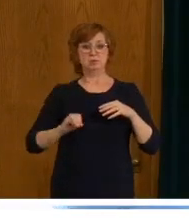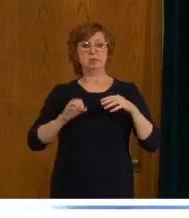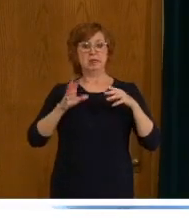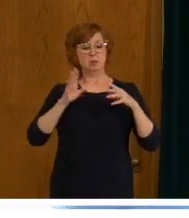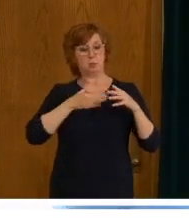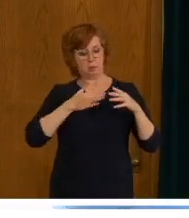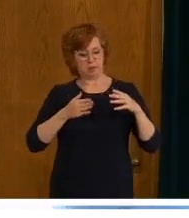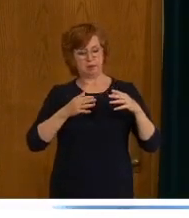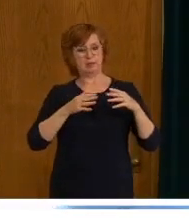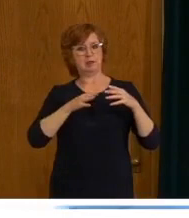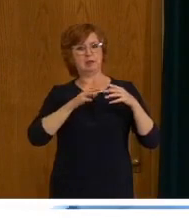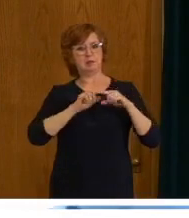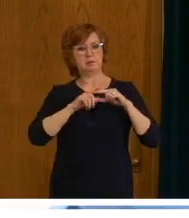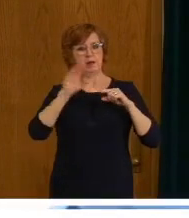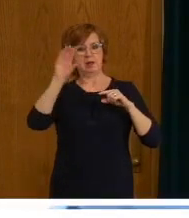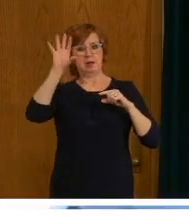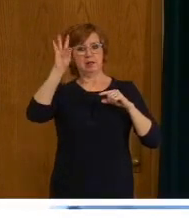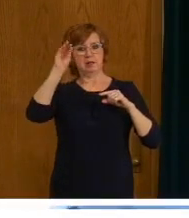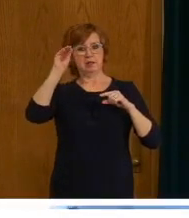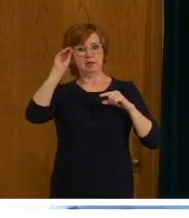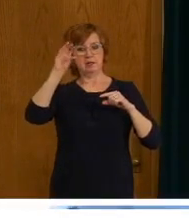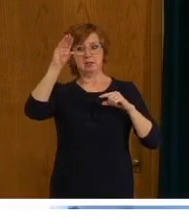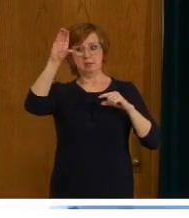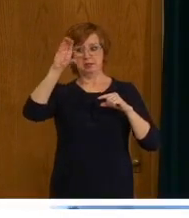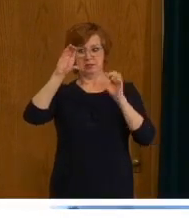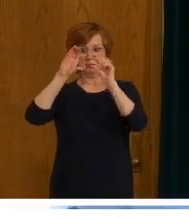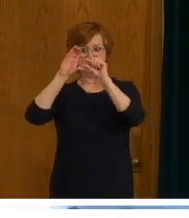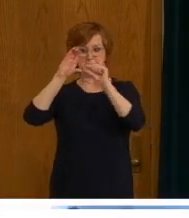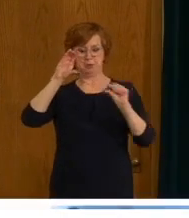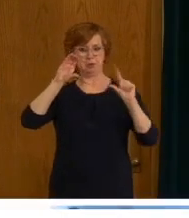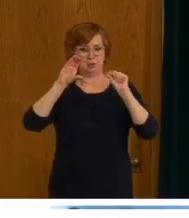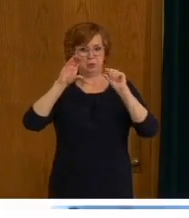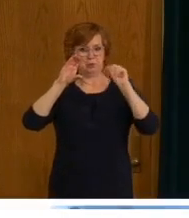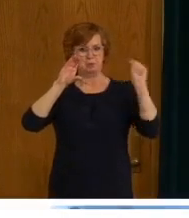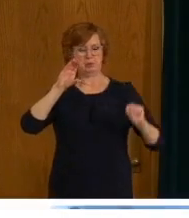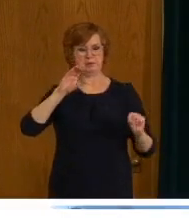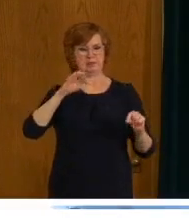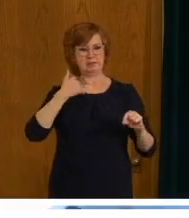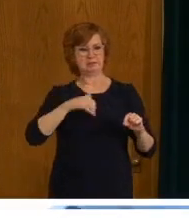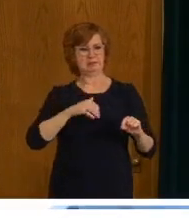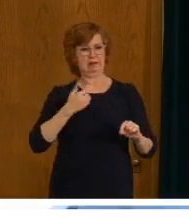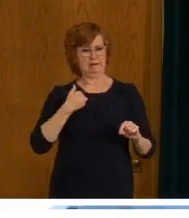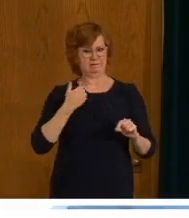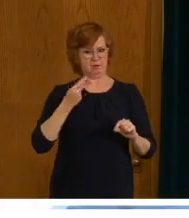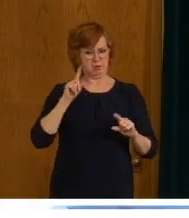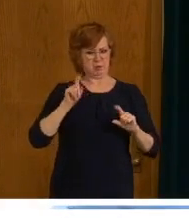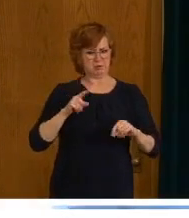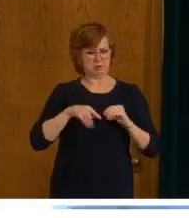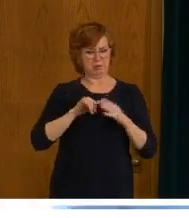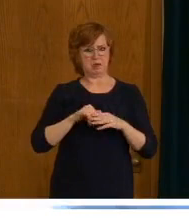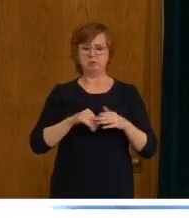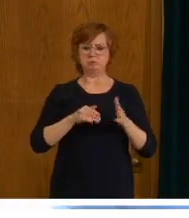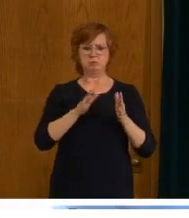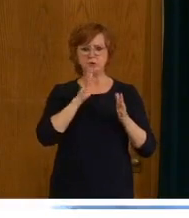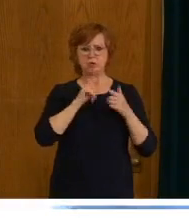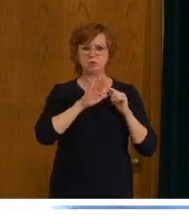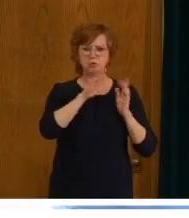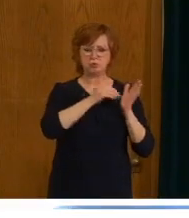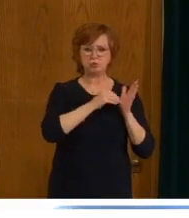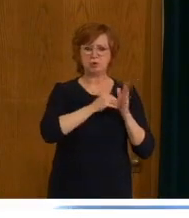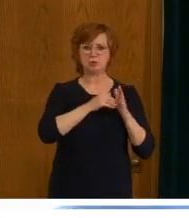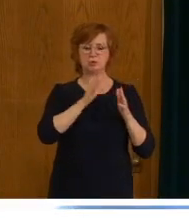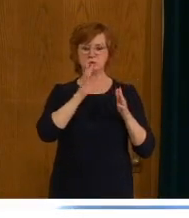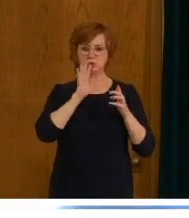your pharmacist, talk to your public health professional, talk to your healthcare provider, because in many cases we've seen a simple